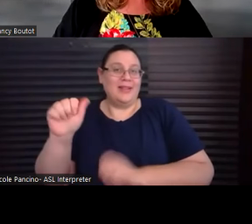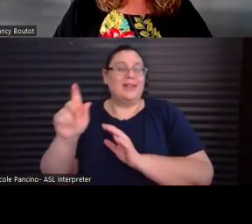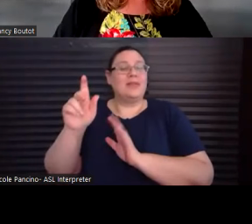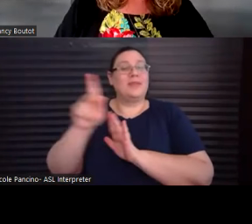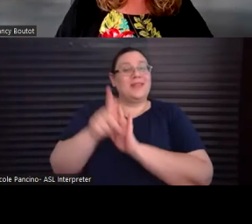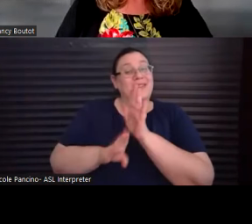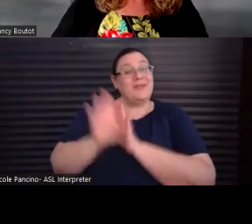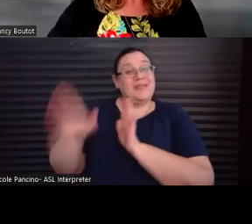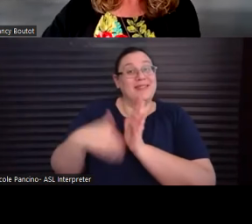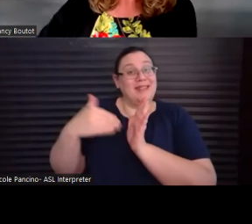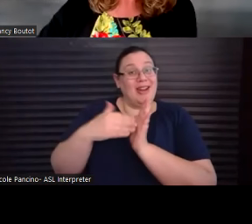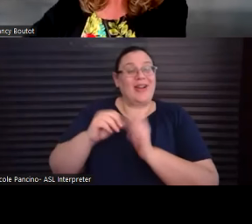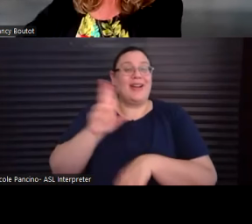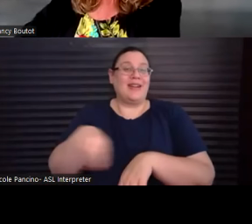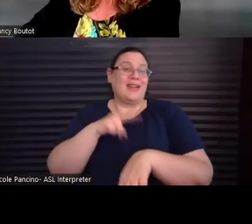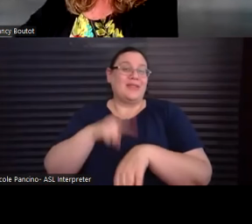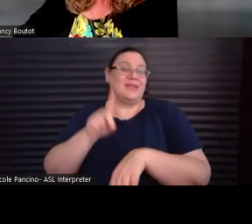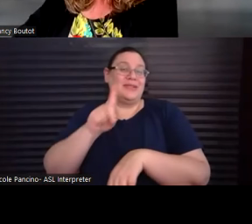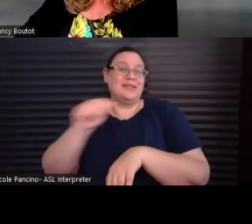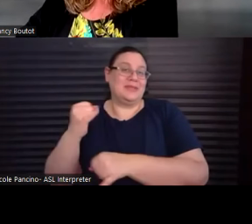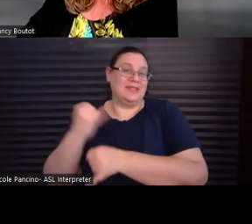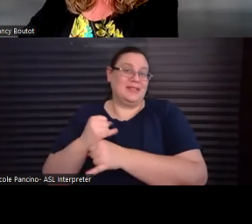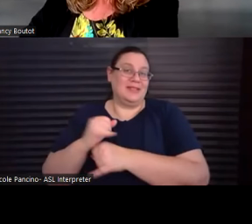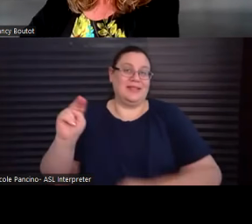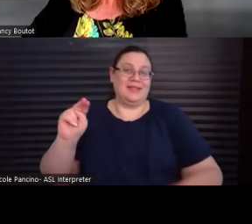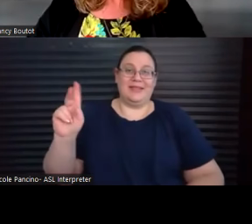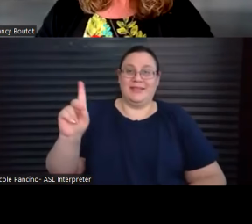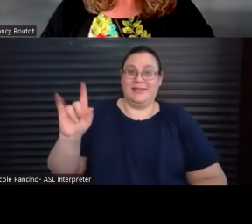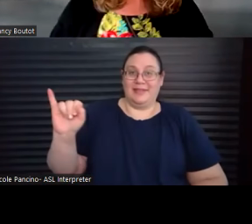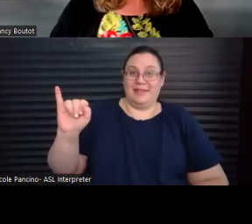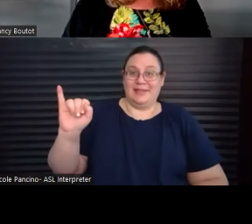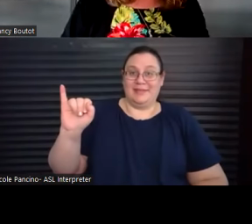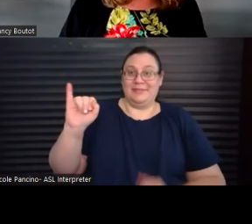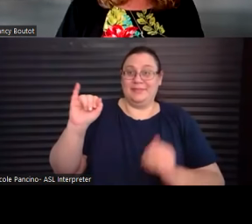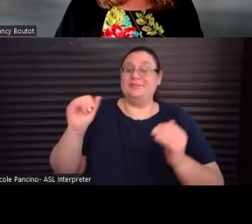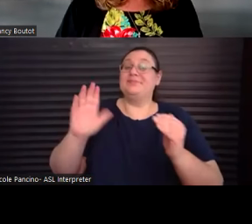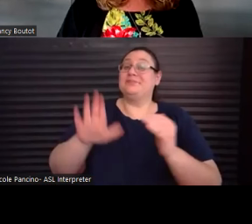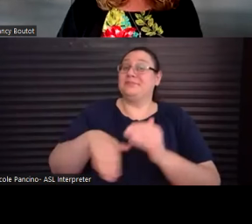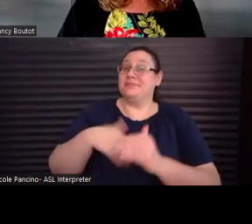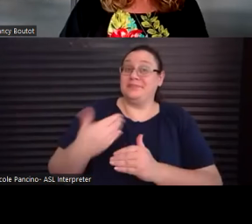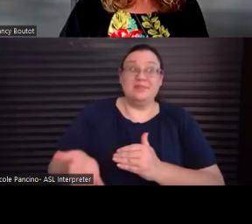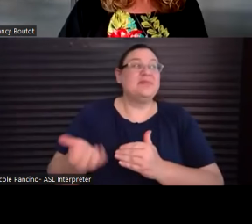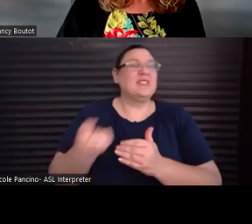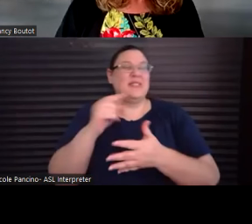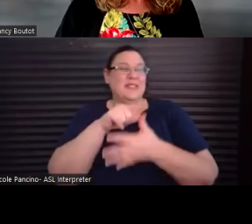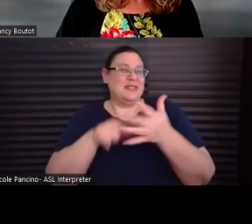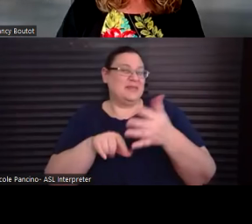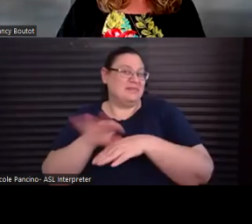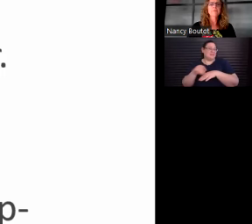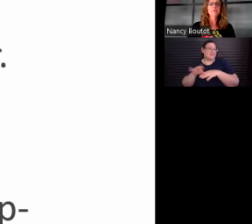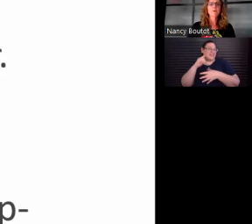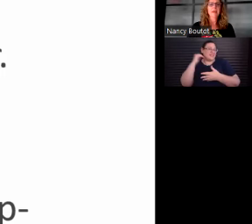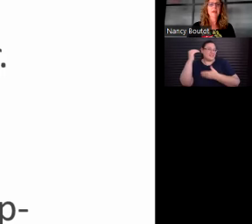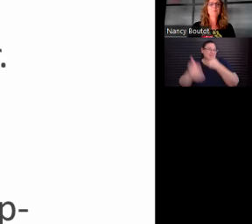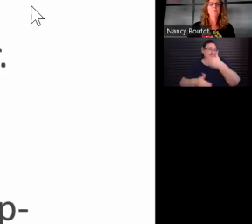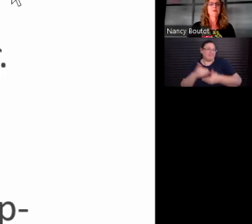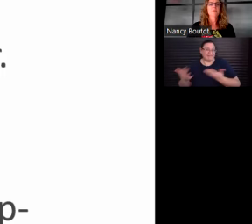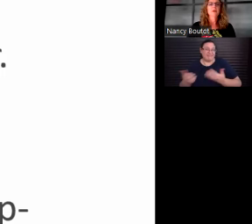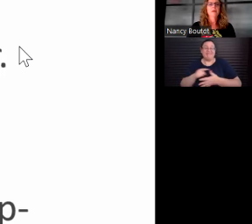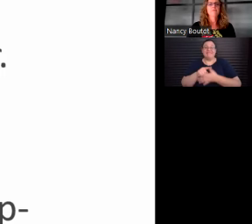National Disability Institute. Next slide, we have a couple housekeeping tips for you. First of